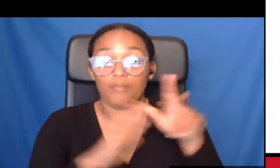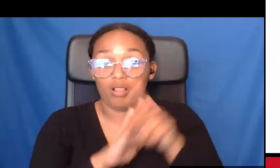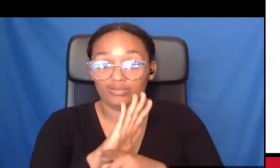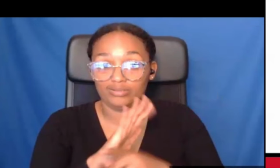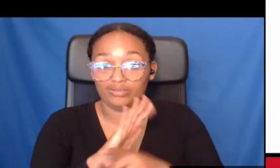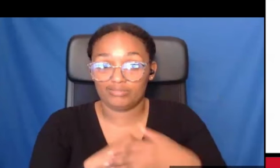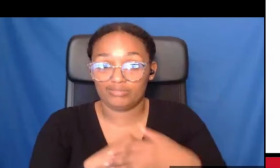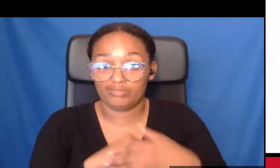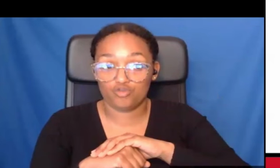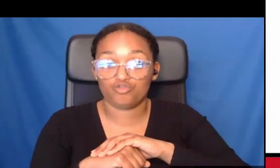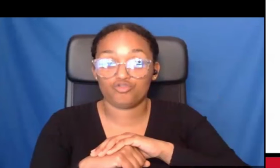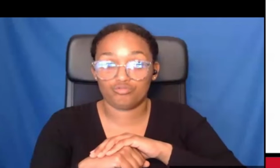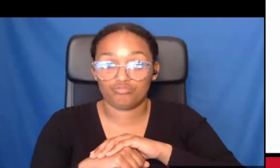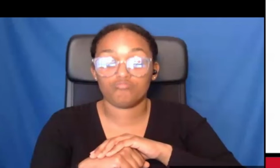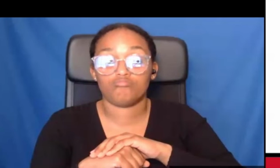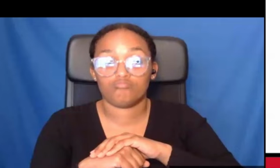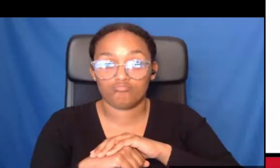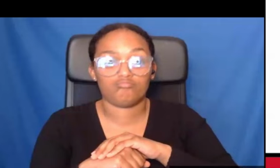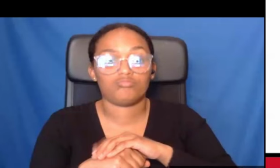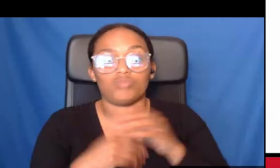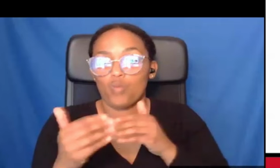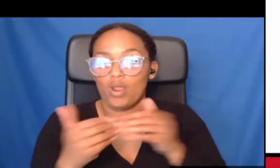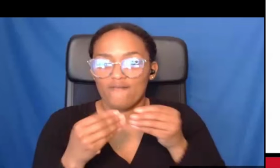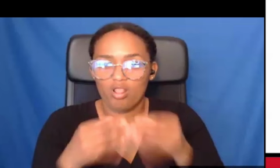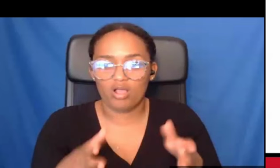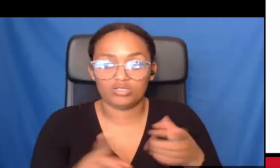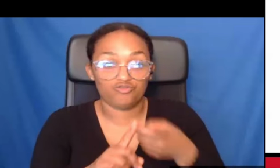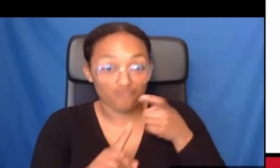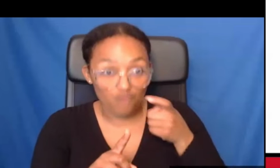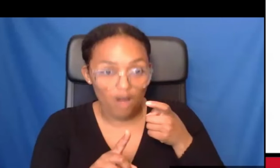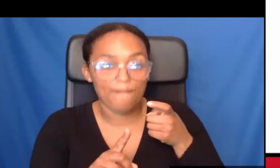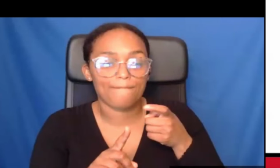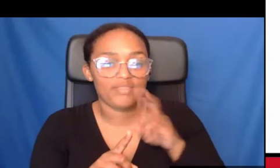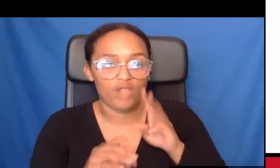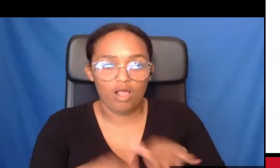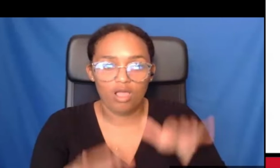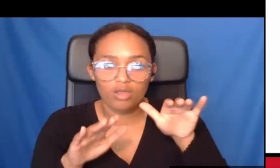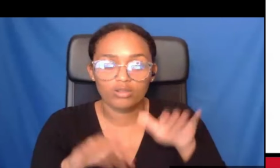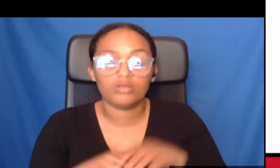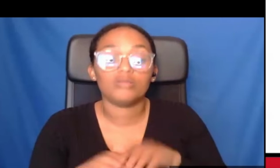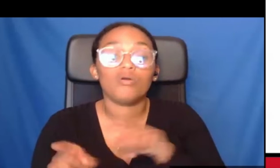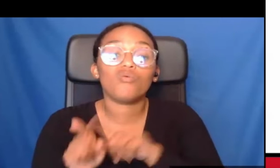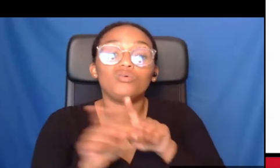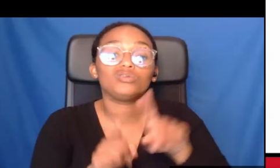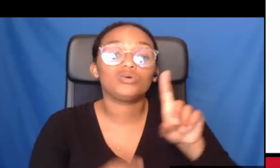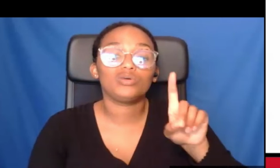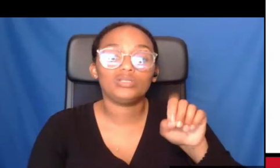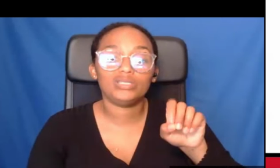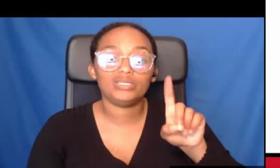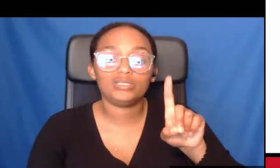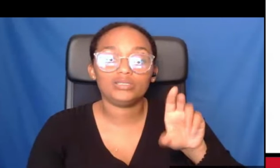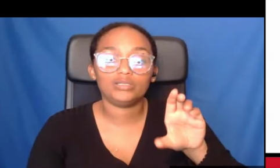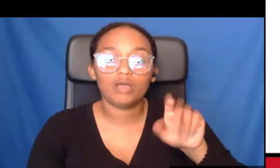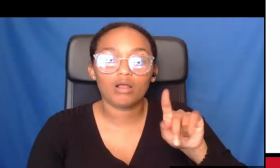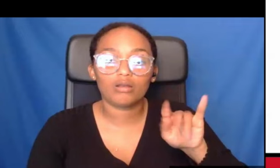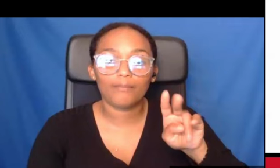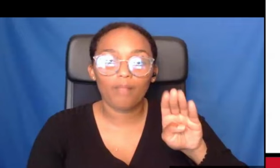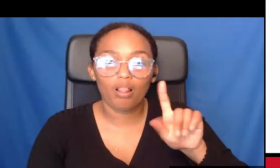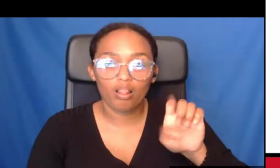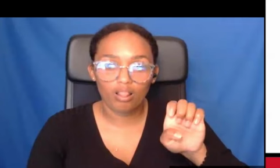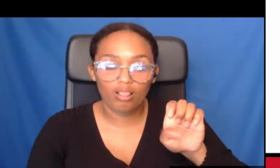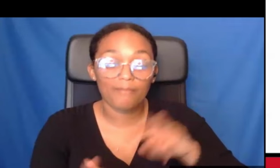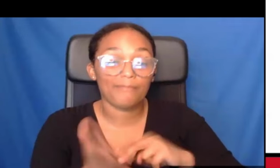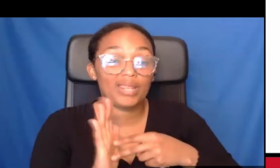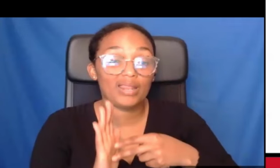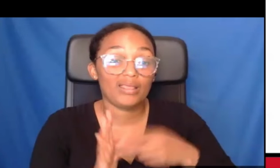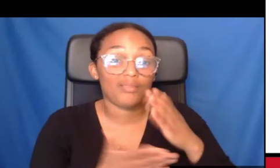the insurance deductible. So we haven't talked much about deductibles, but you do want to think about your deductibles. You always